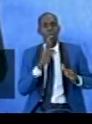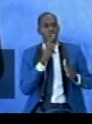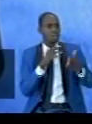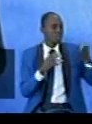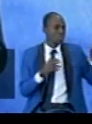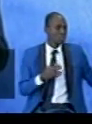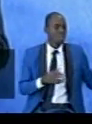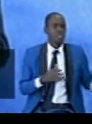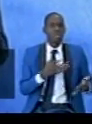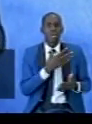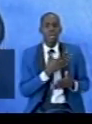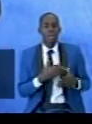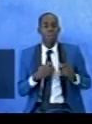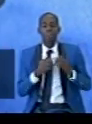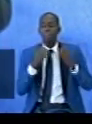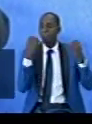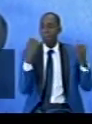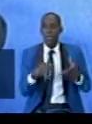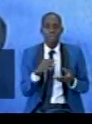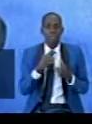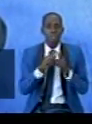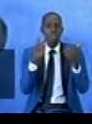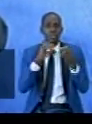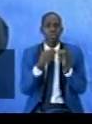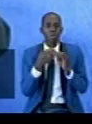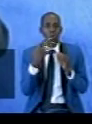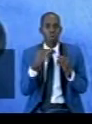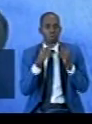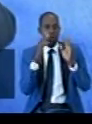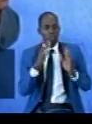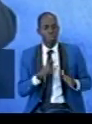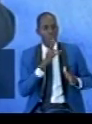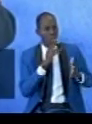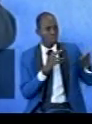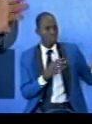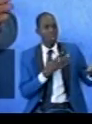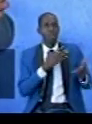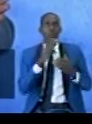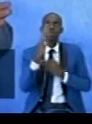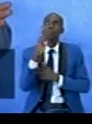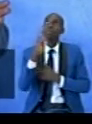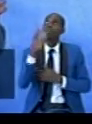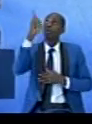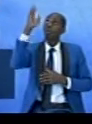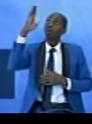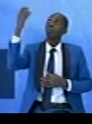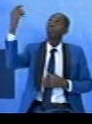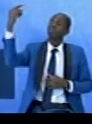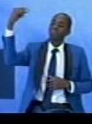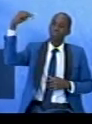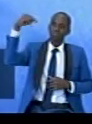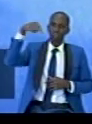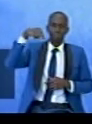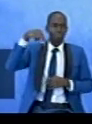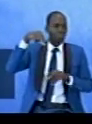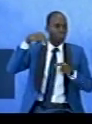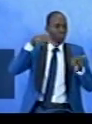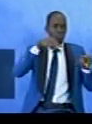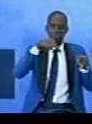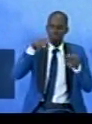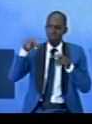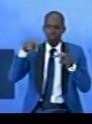be, host of enemies are there, and God comes now and looks at two sides. On which side will he be?